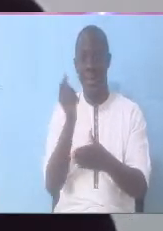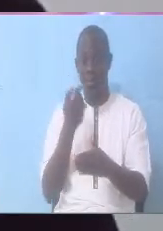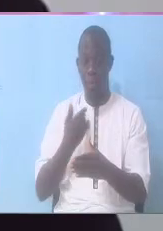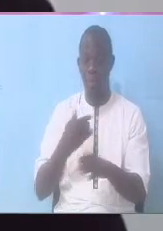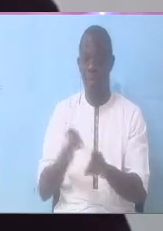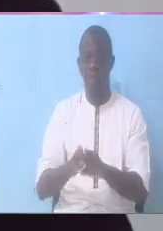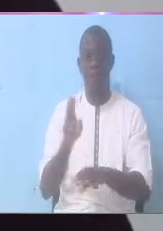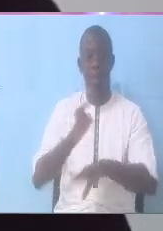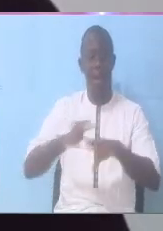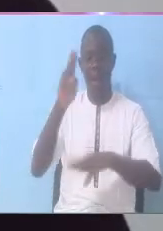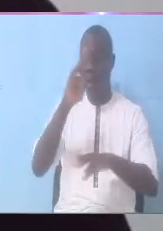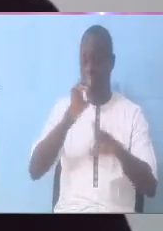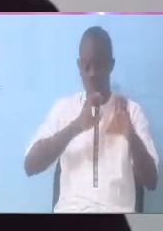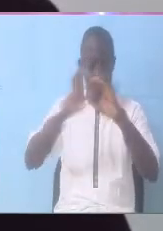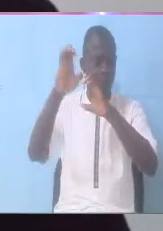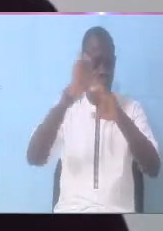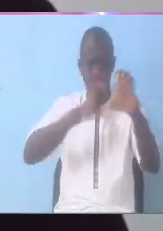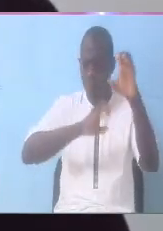Between